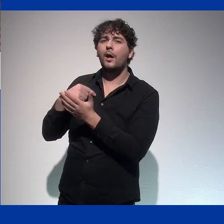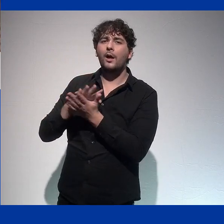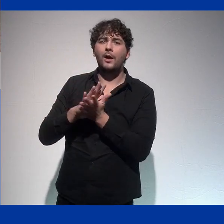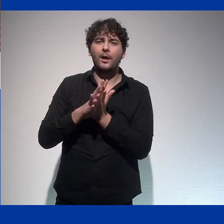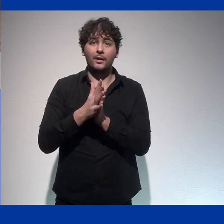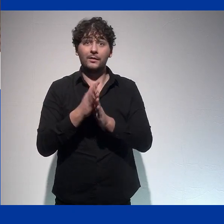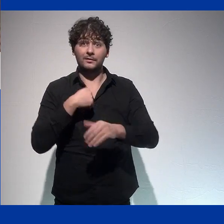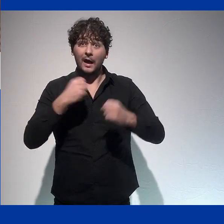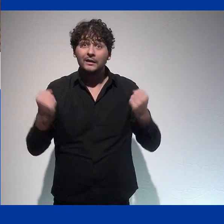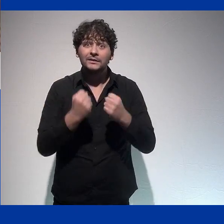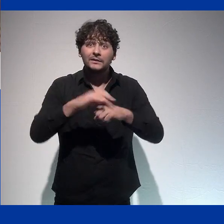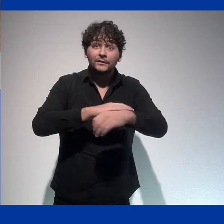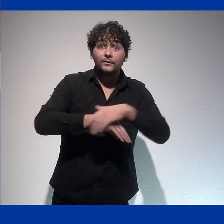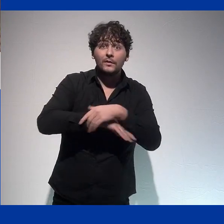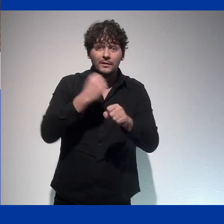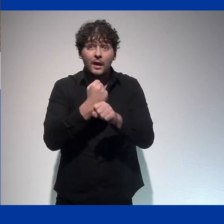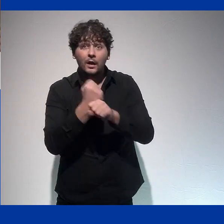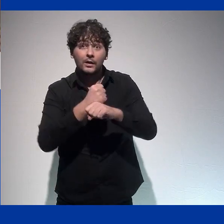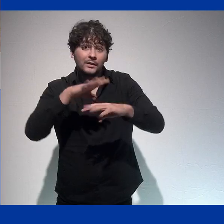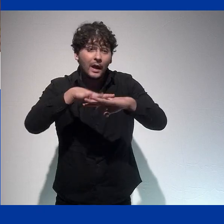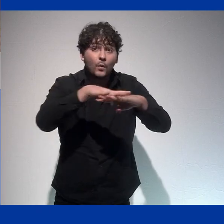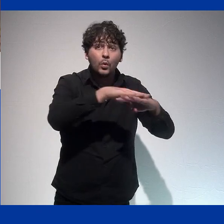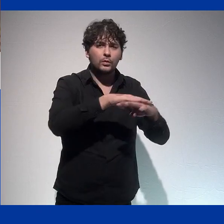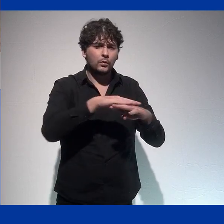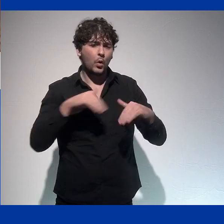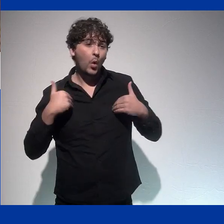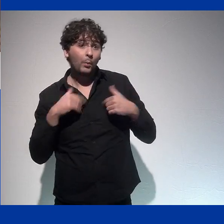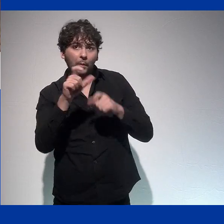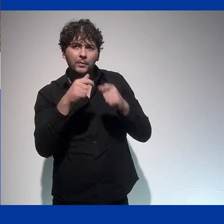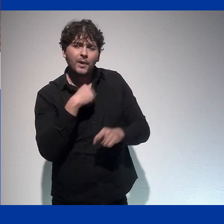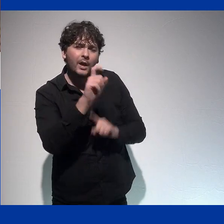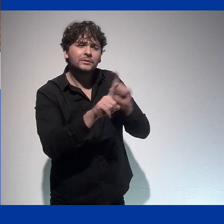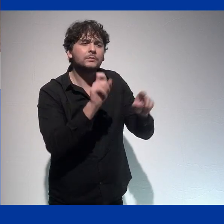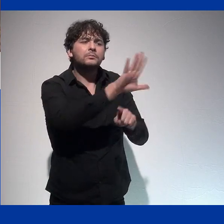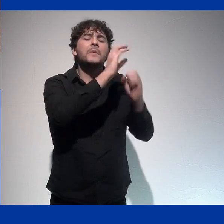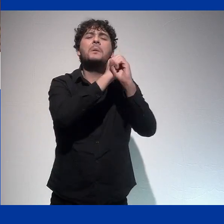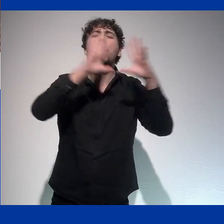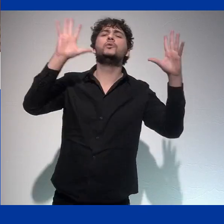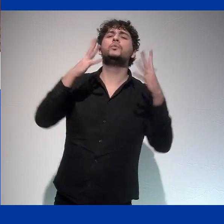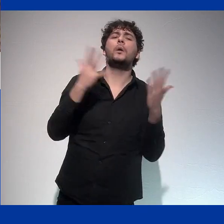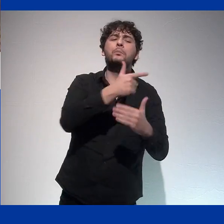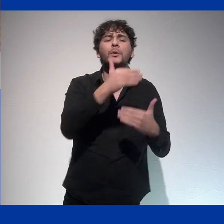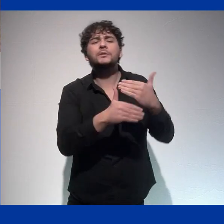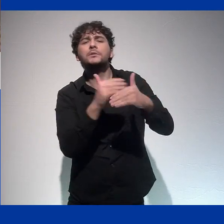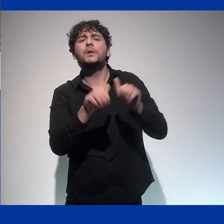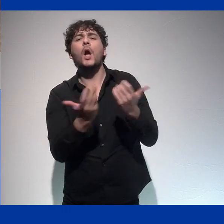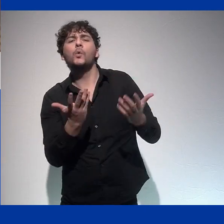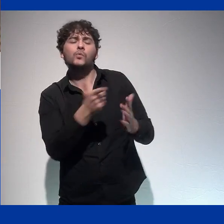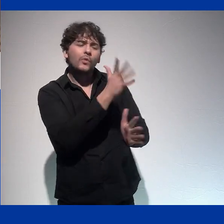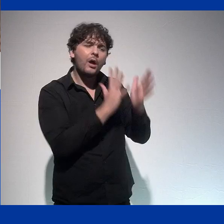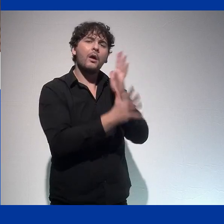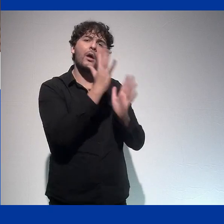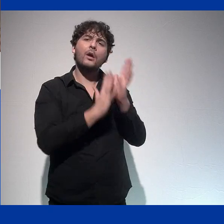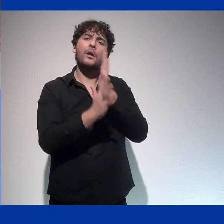committed to empower themselves with the knowledge of the Bonn process and the European Youth Work agenda.